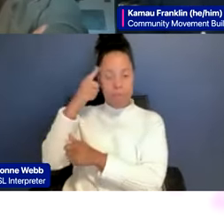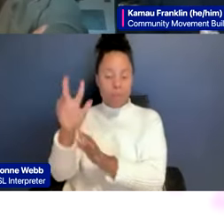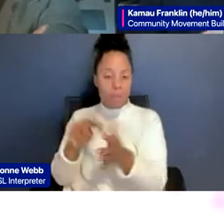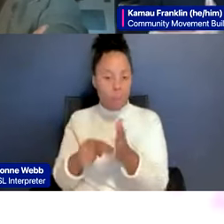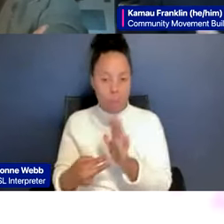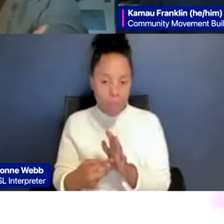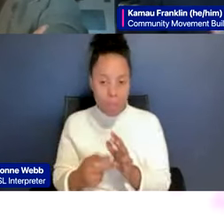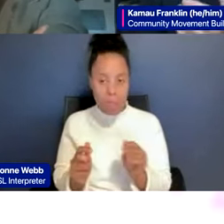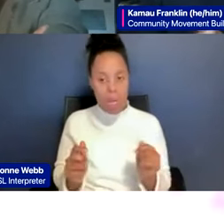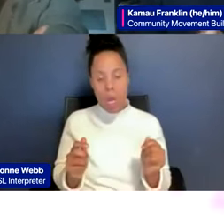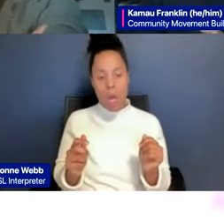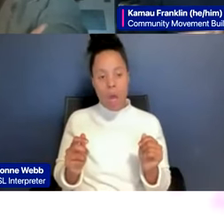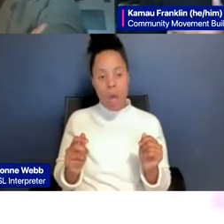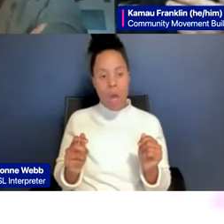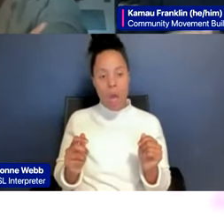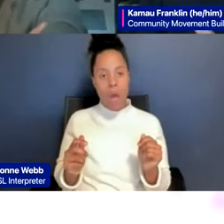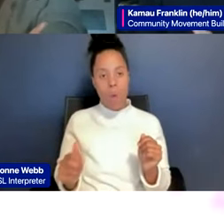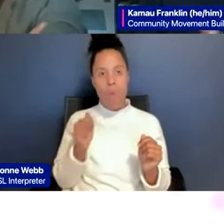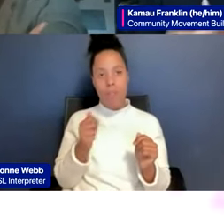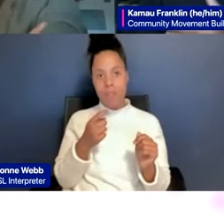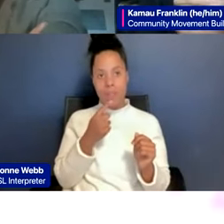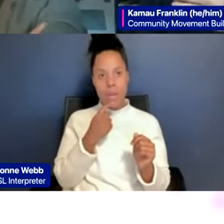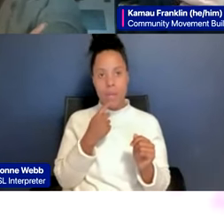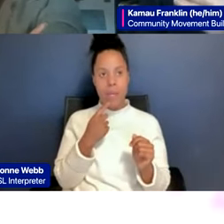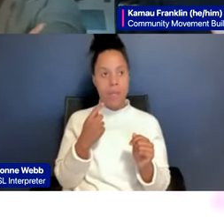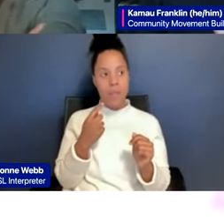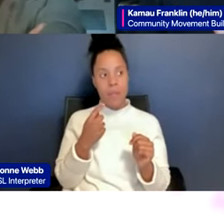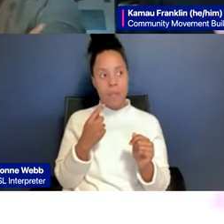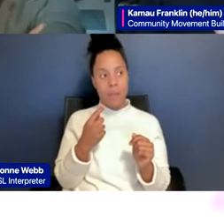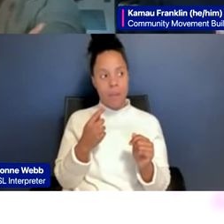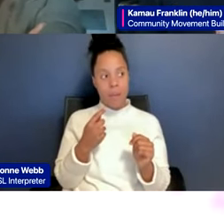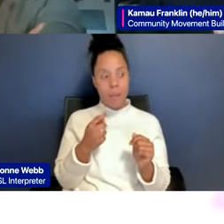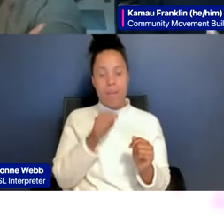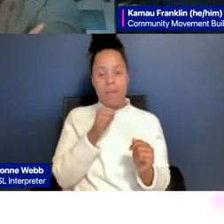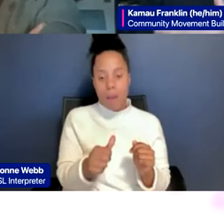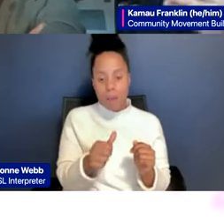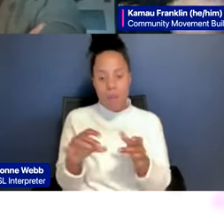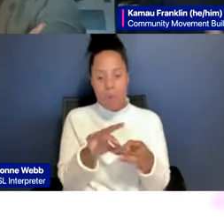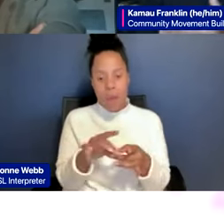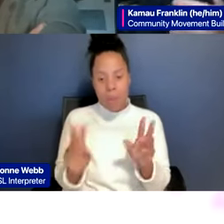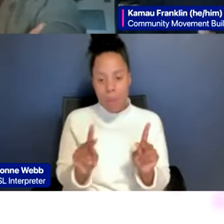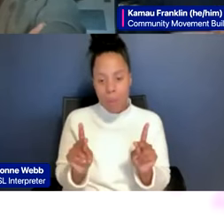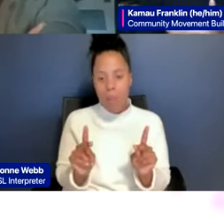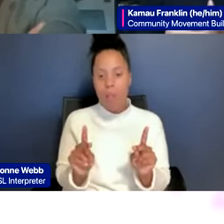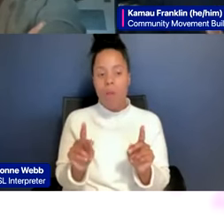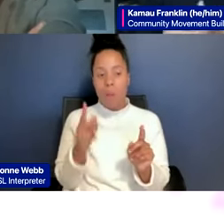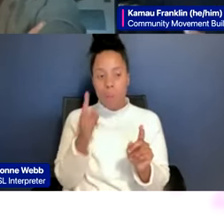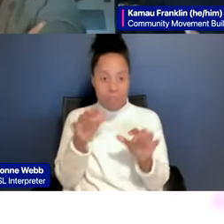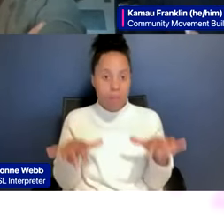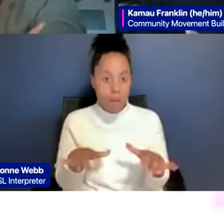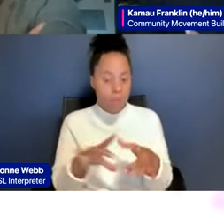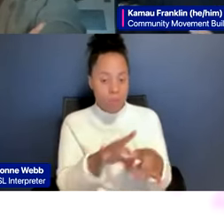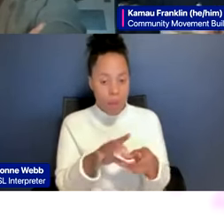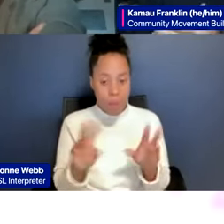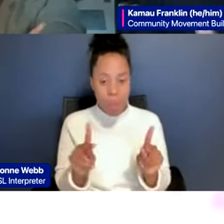toolbox as something that unites people, organizes people, brings certain groups together, as long as we don't start to have it turn